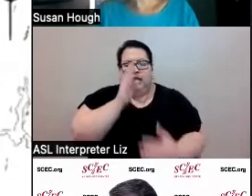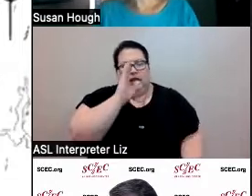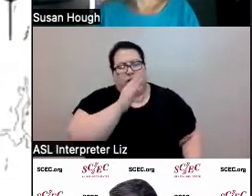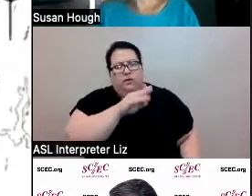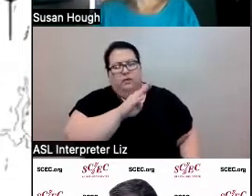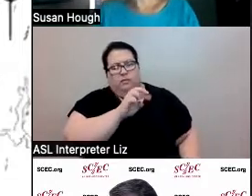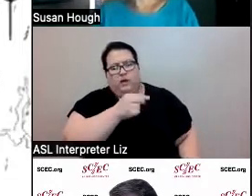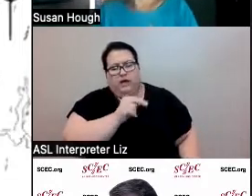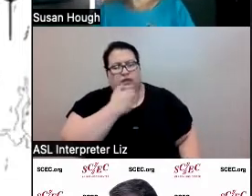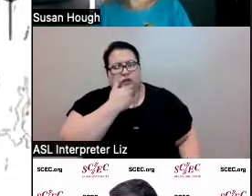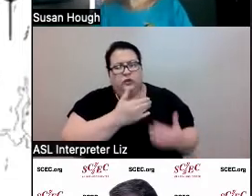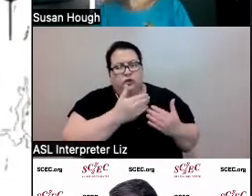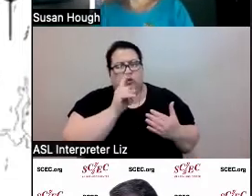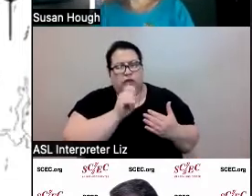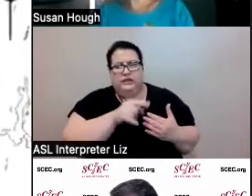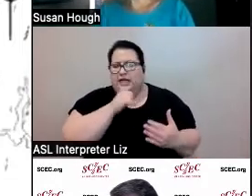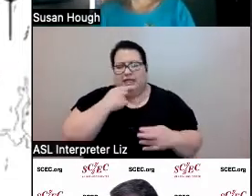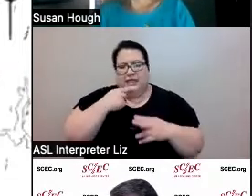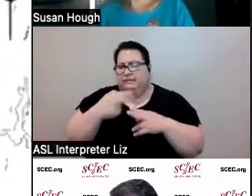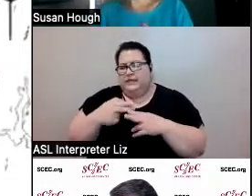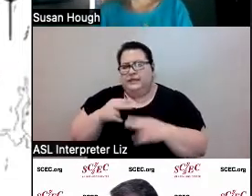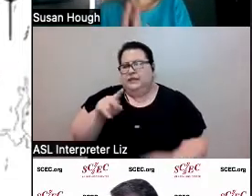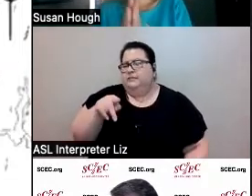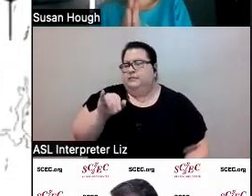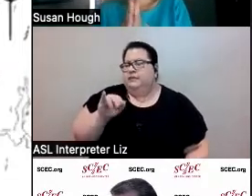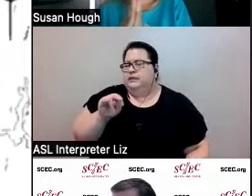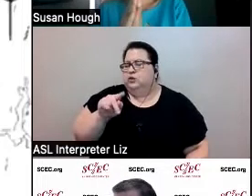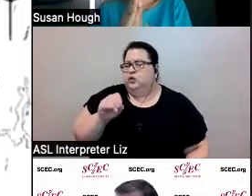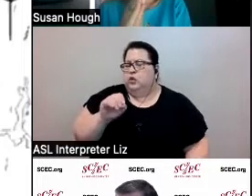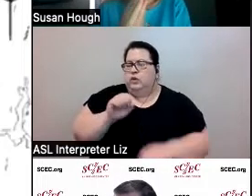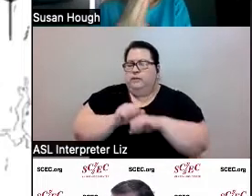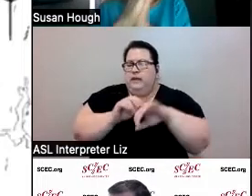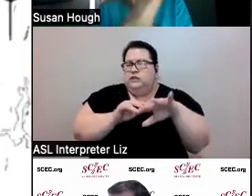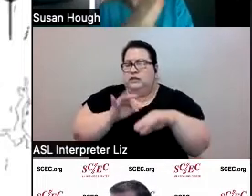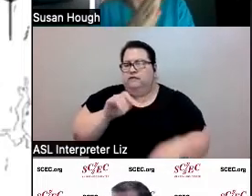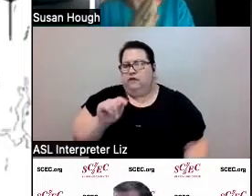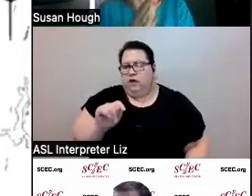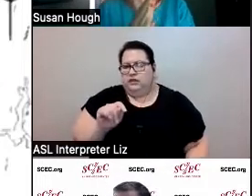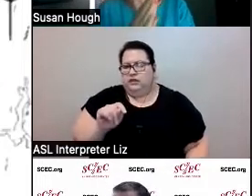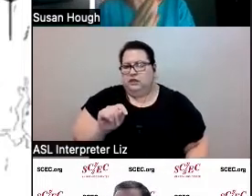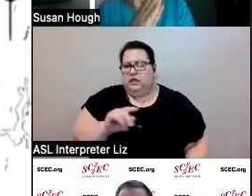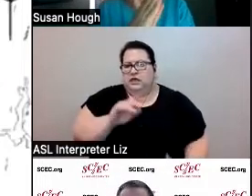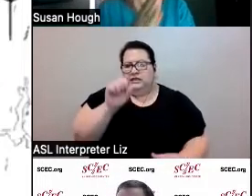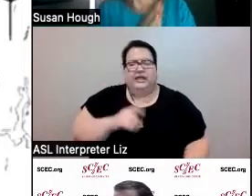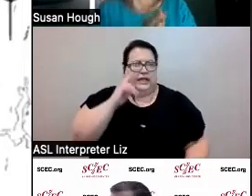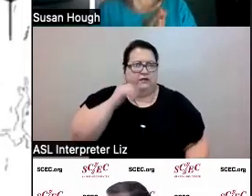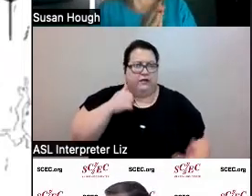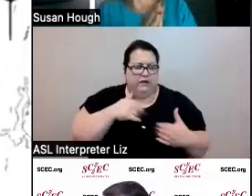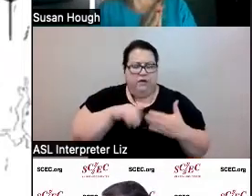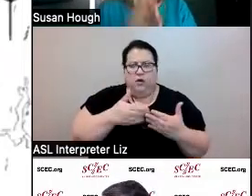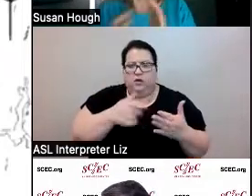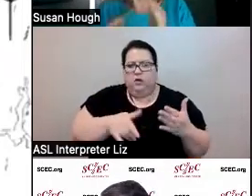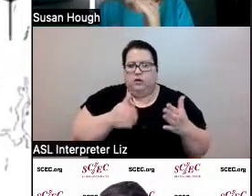really good question. So I didn't mention the Pinto Mountain Fault, but Southern California, there's all these faults that kind of line up in the same